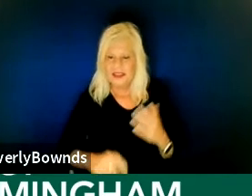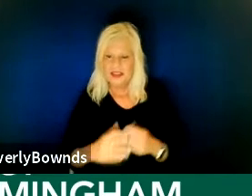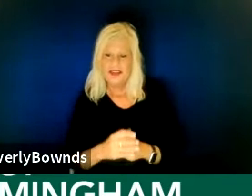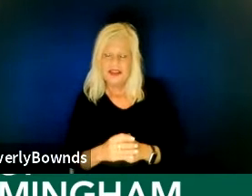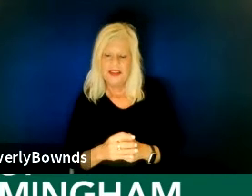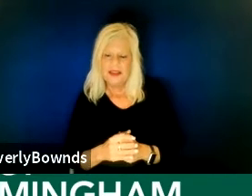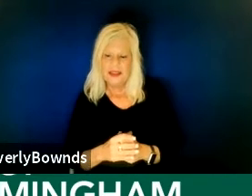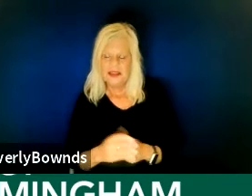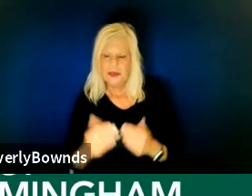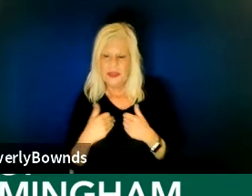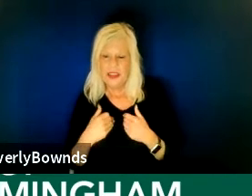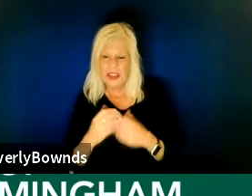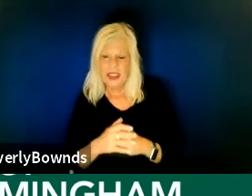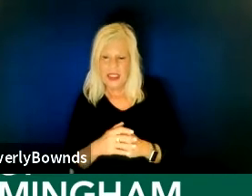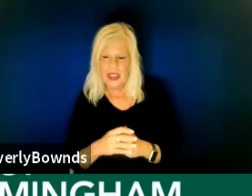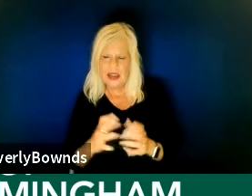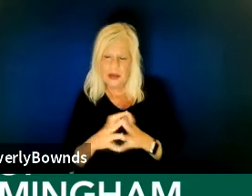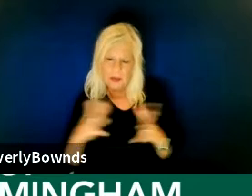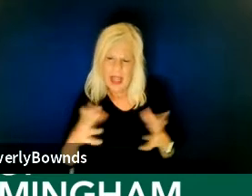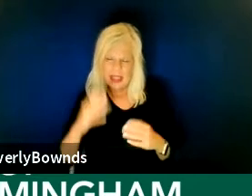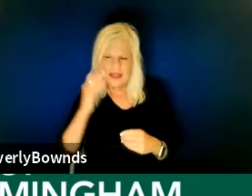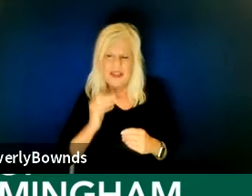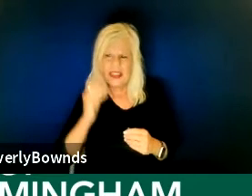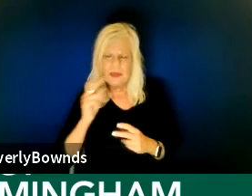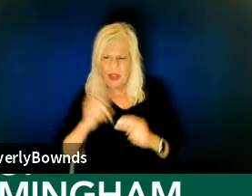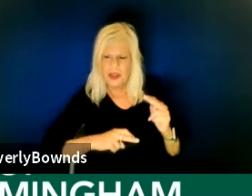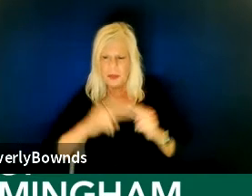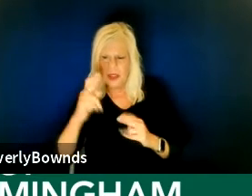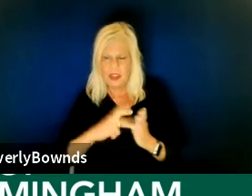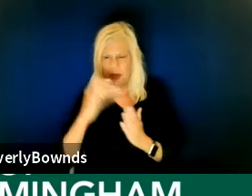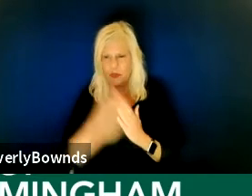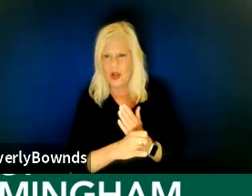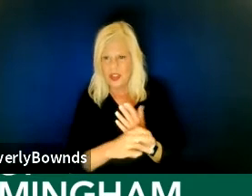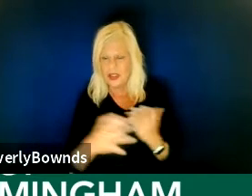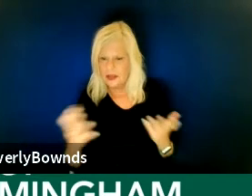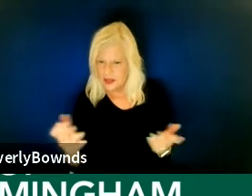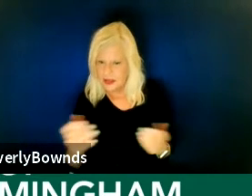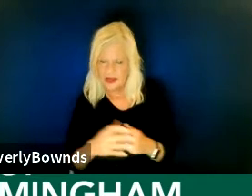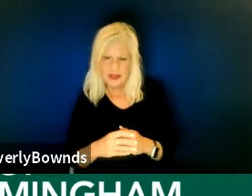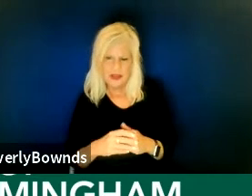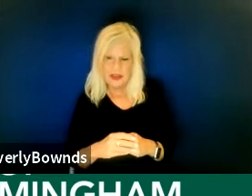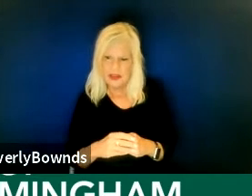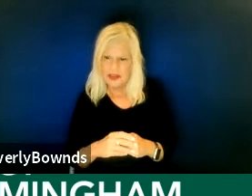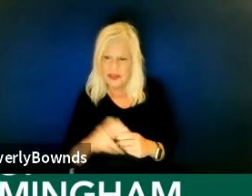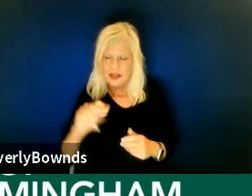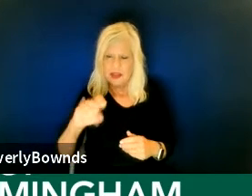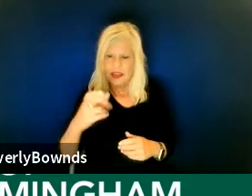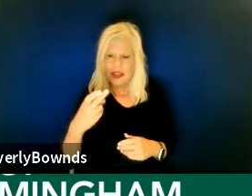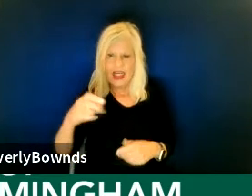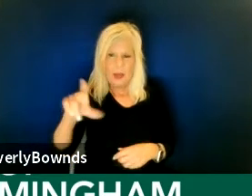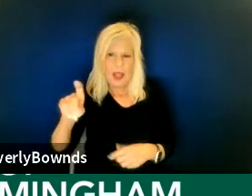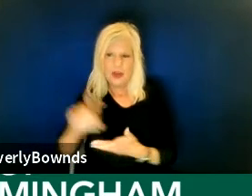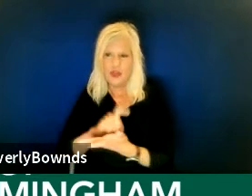had massive experience in building projects like this. We have been maintaining the NICPAD directory for